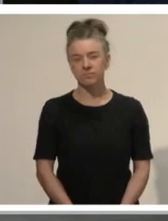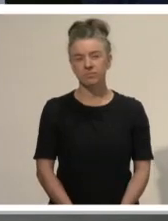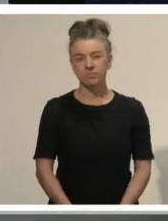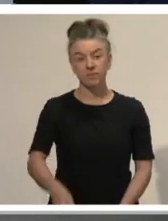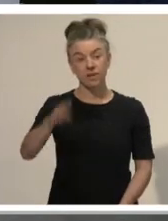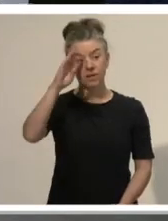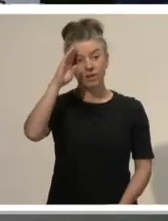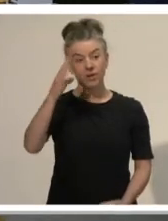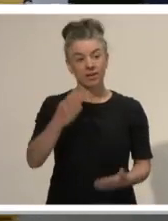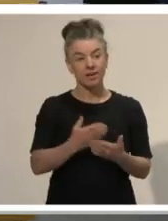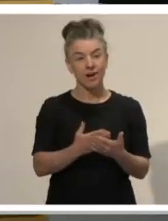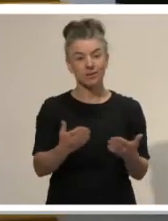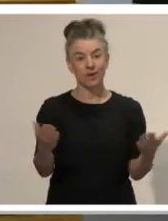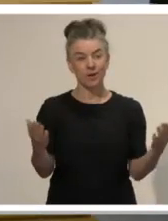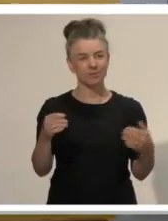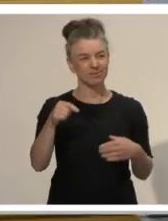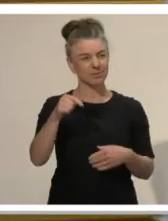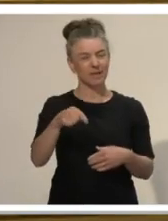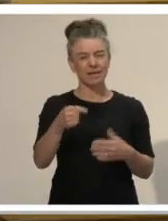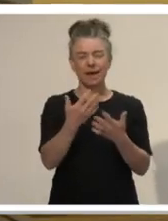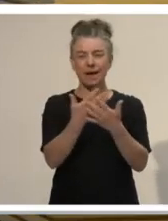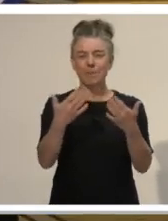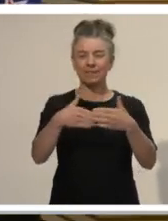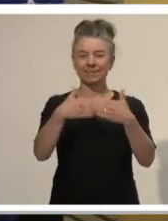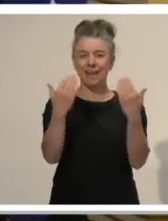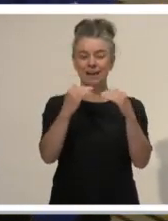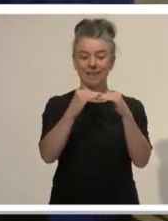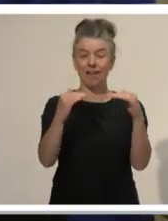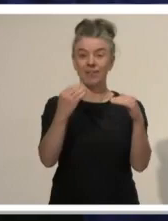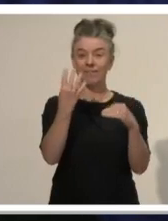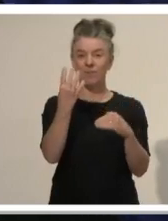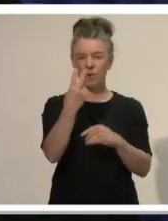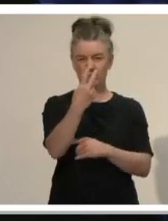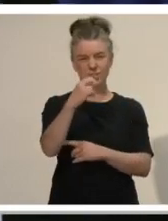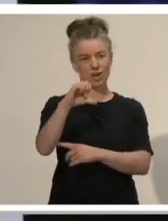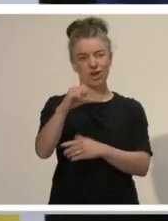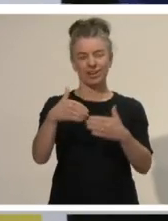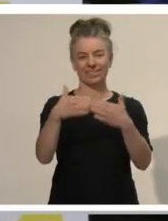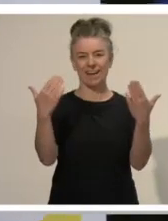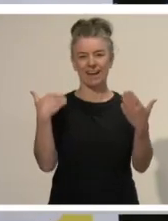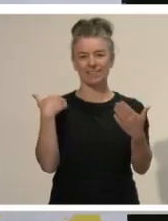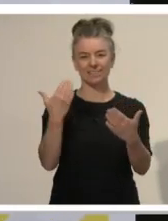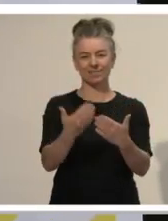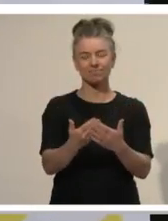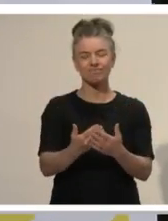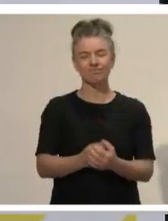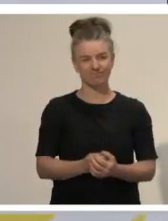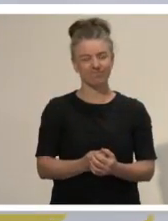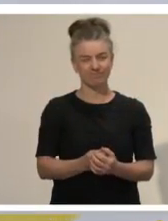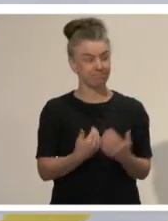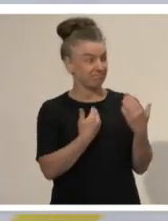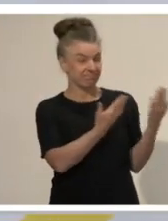Kia ora koutou katoa. Day 29 of COVID-19 Alert Level 4. We'll start as per usual with Dr